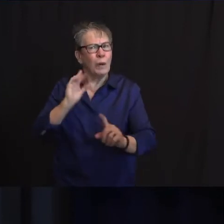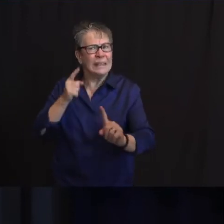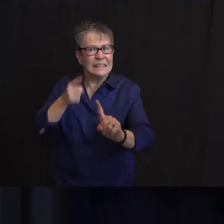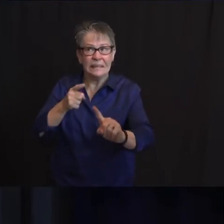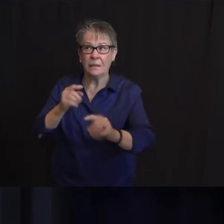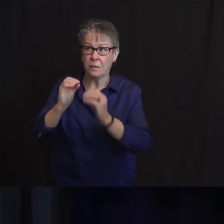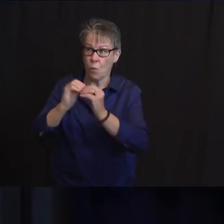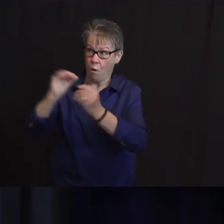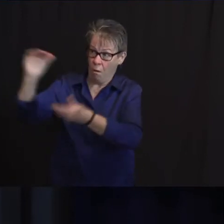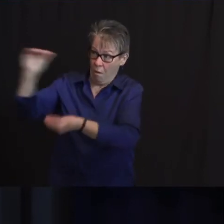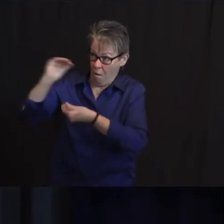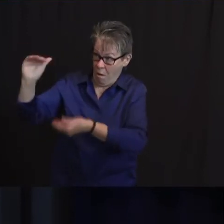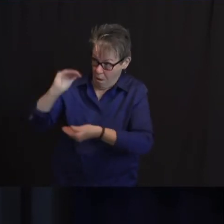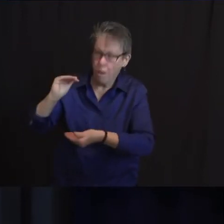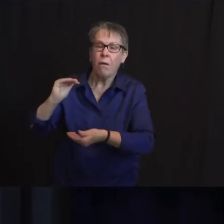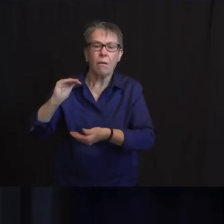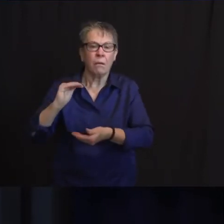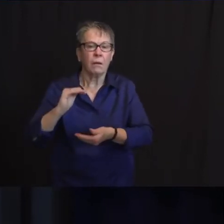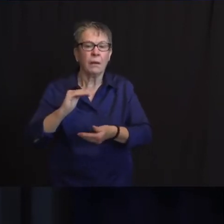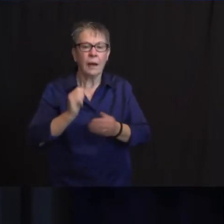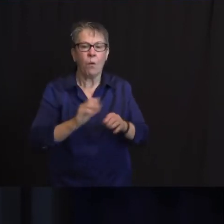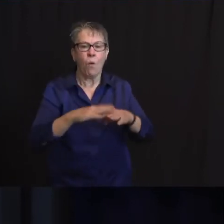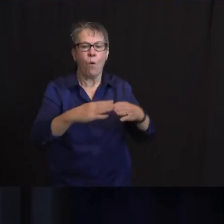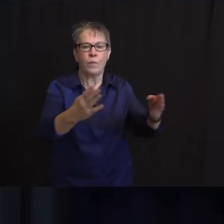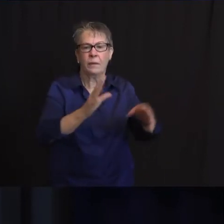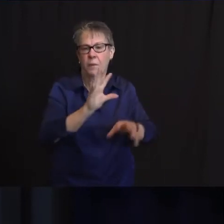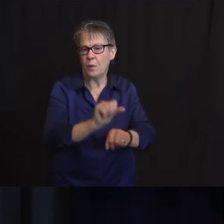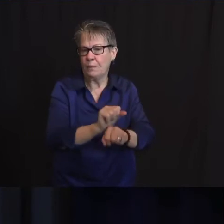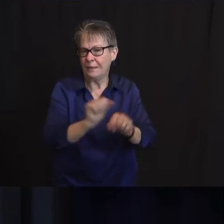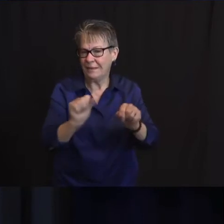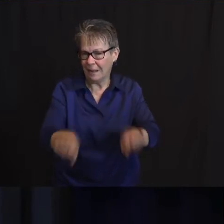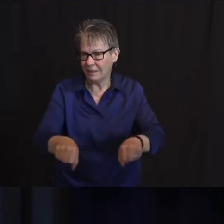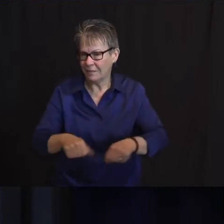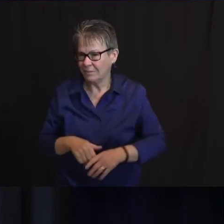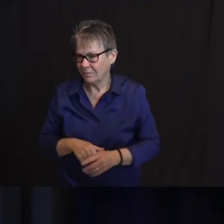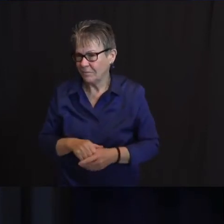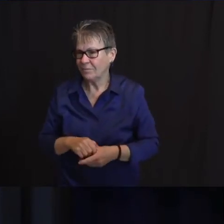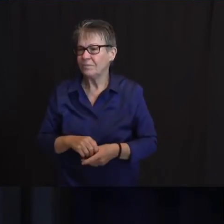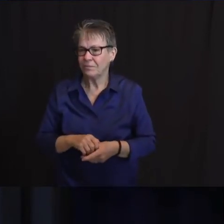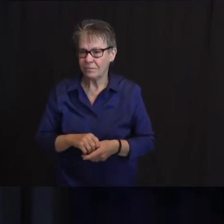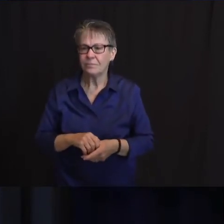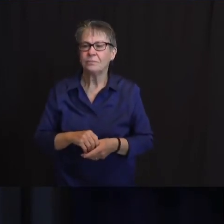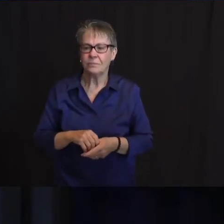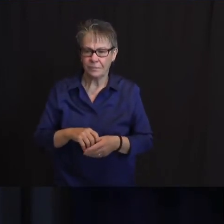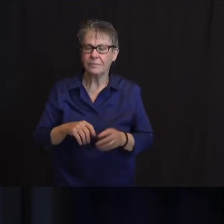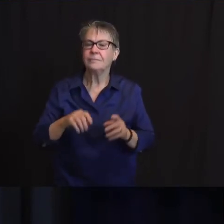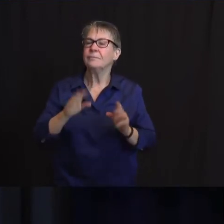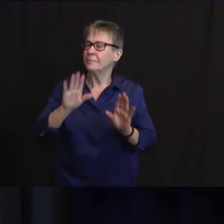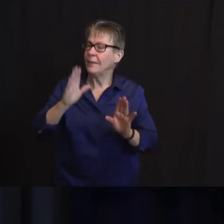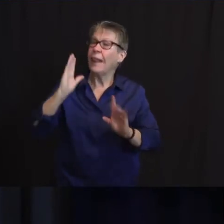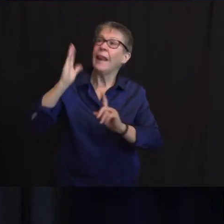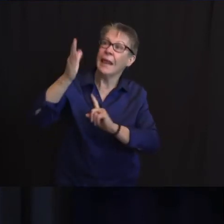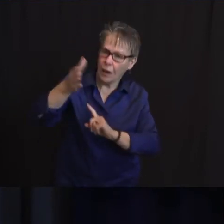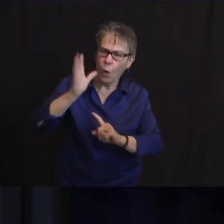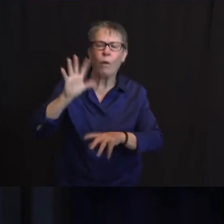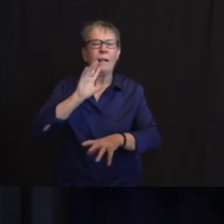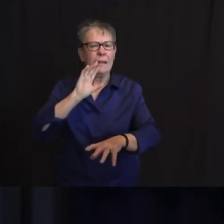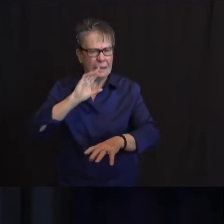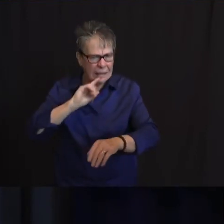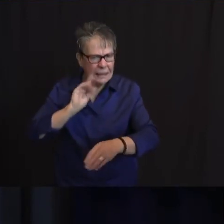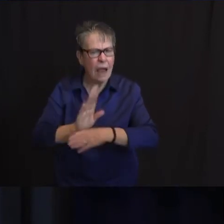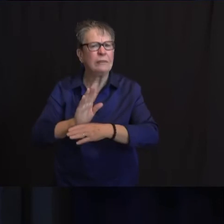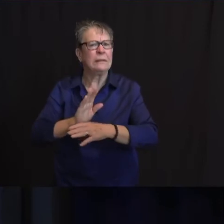able to assist callers in making appointments through NJVSS, but right now, very limited appointments